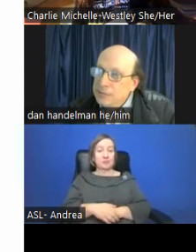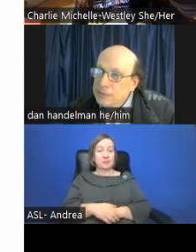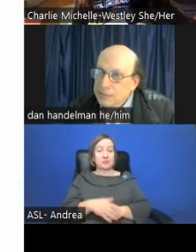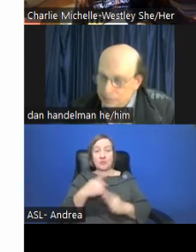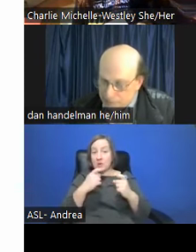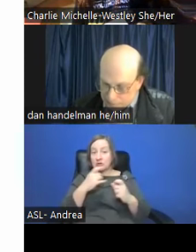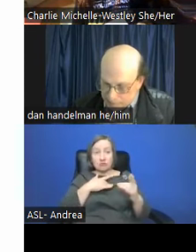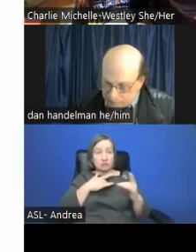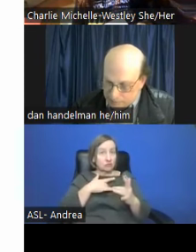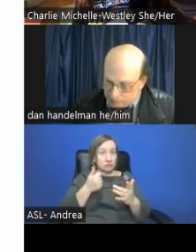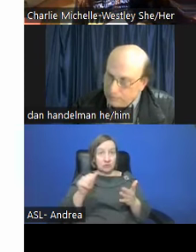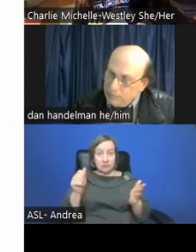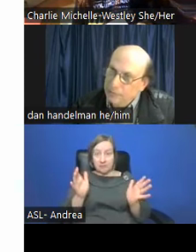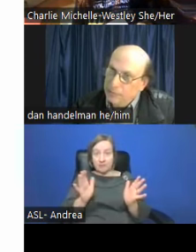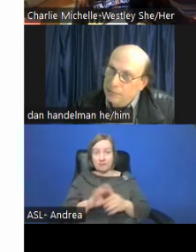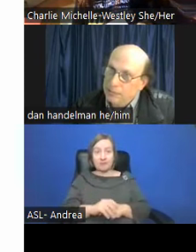Questions or concerns?